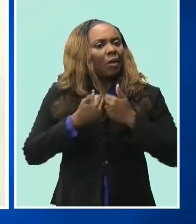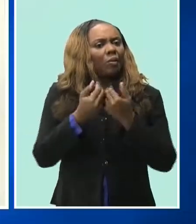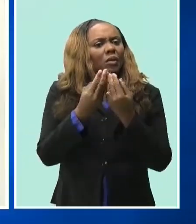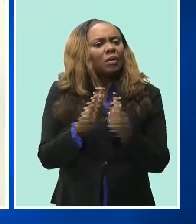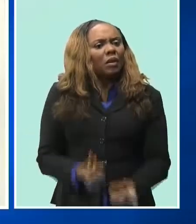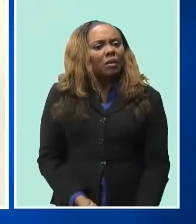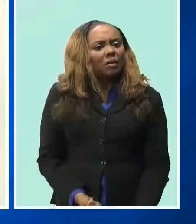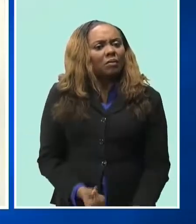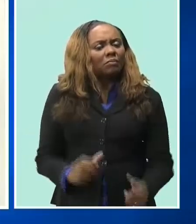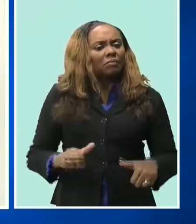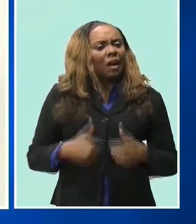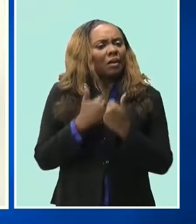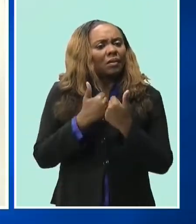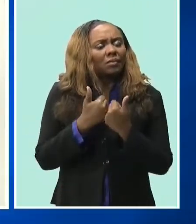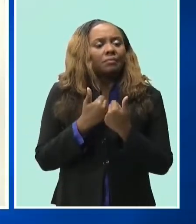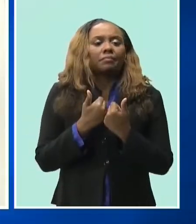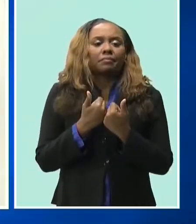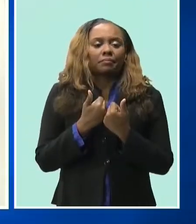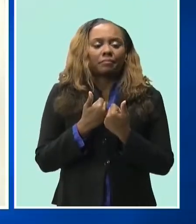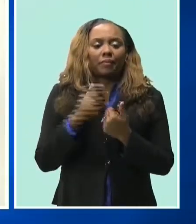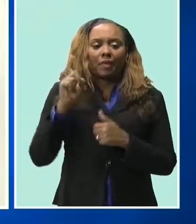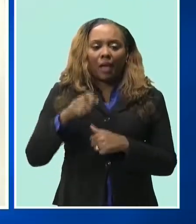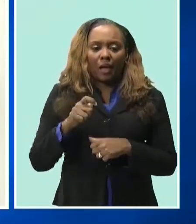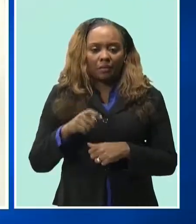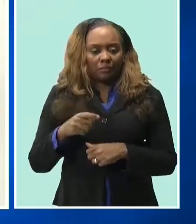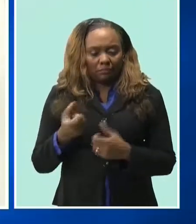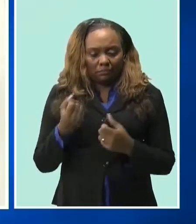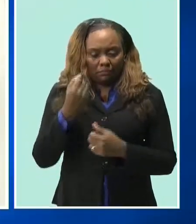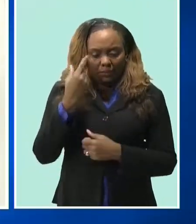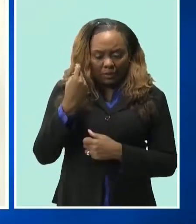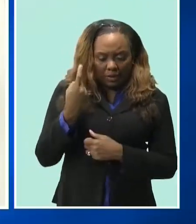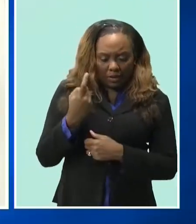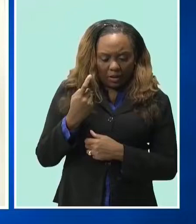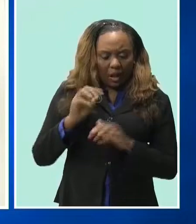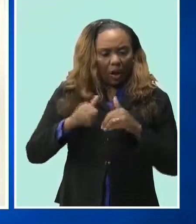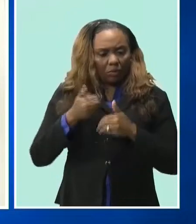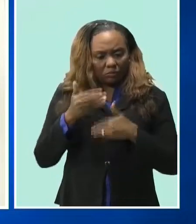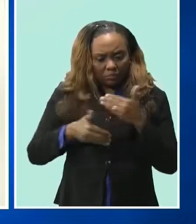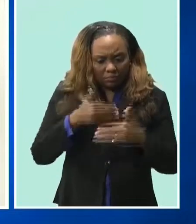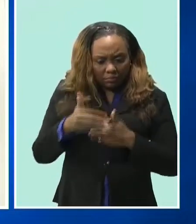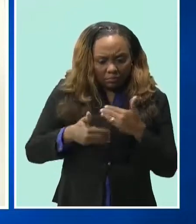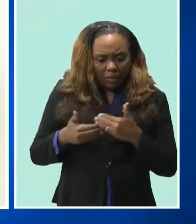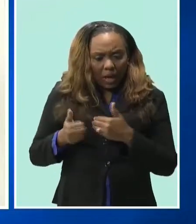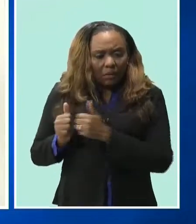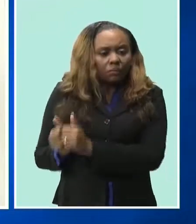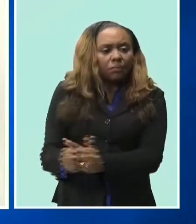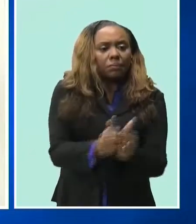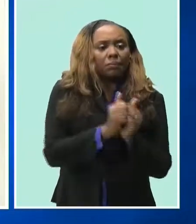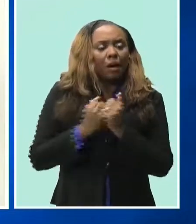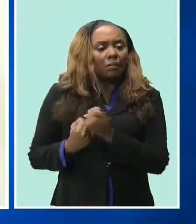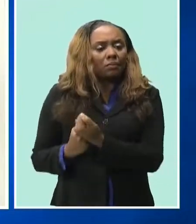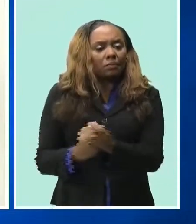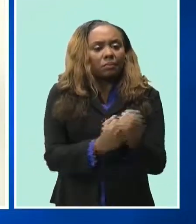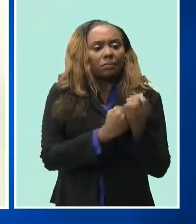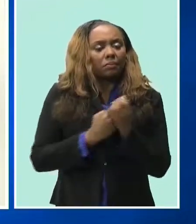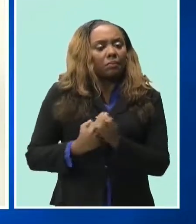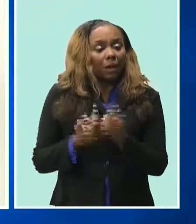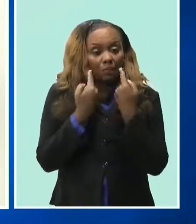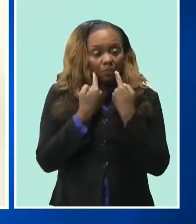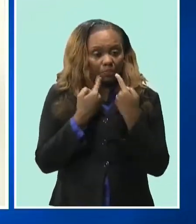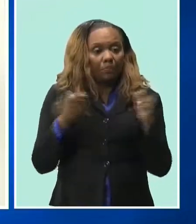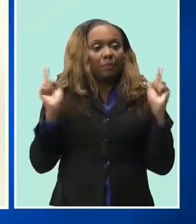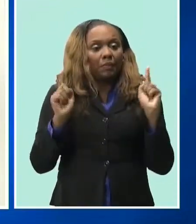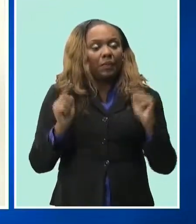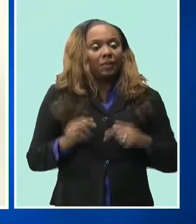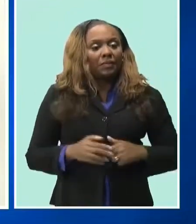solutions to the challenges that lie ahead is if we recognize where we are and what it is that together as a nation we all have to do to be able to